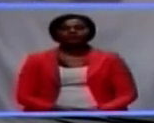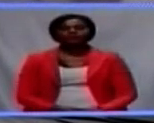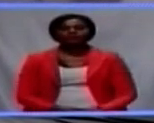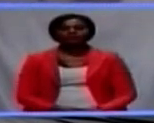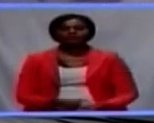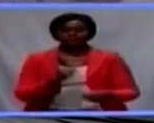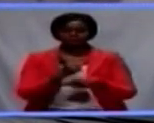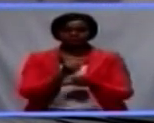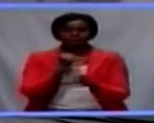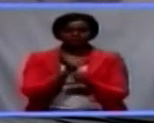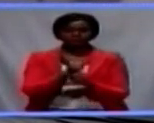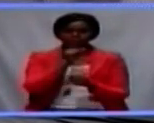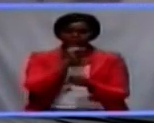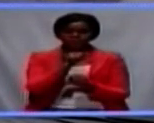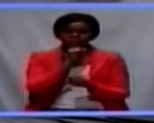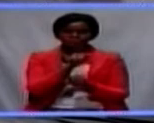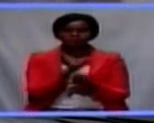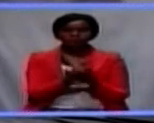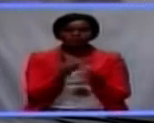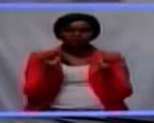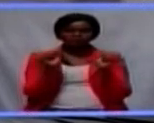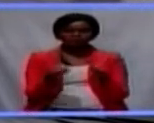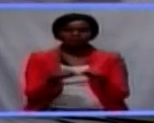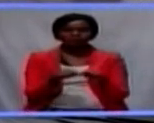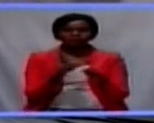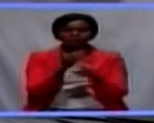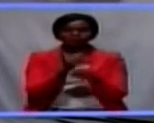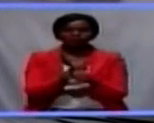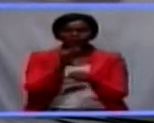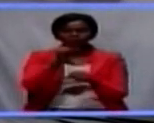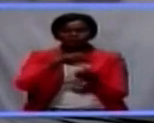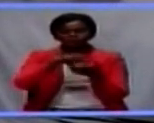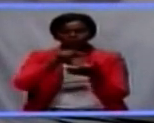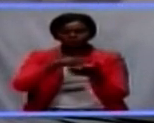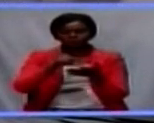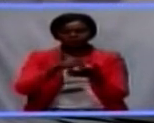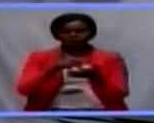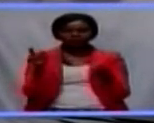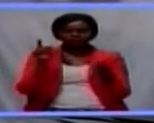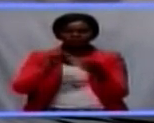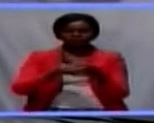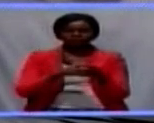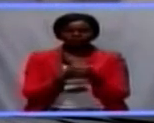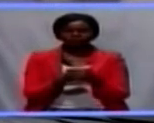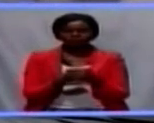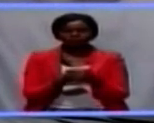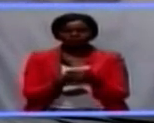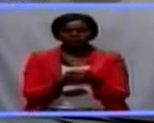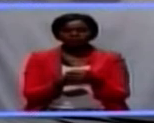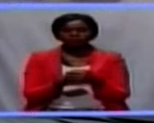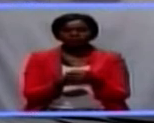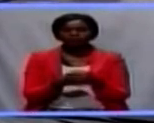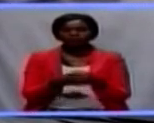make sure that you are eligible to get your tax clearance certificate, which will take you up to December, because the ones that we gave